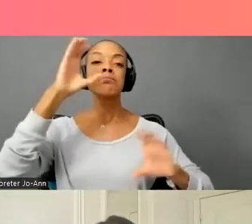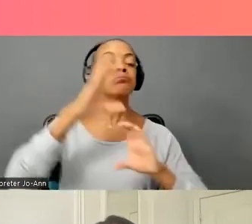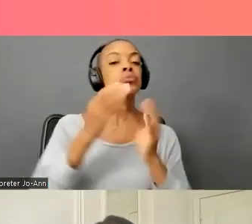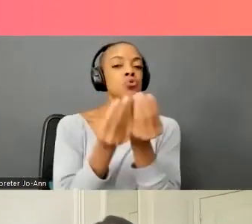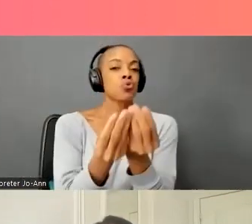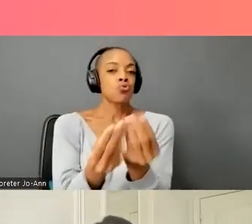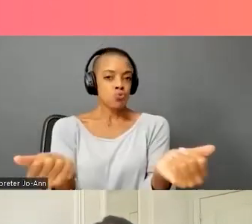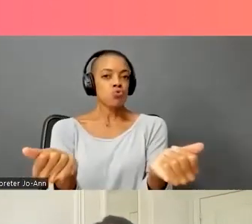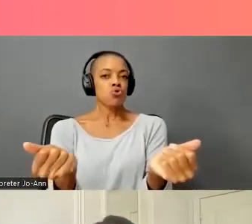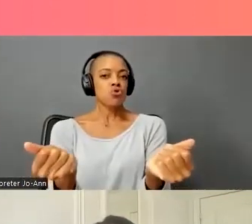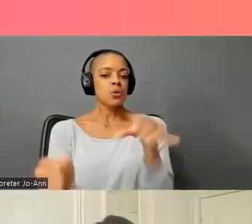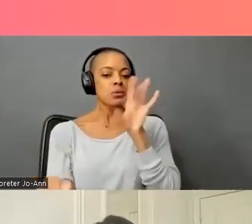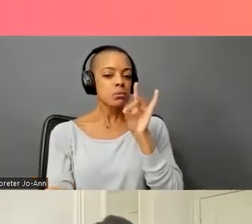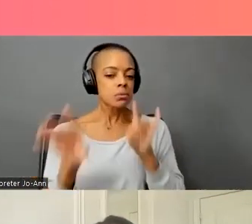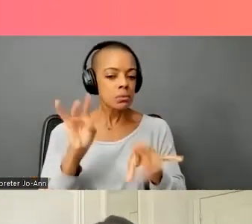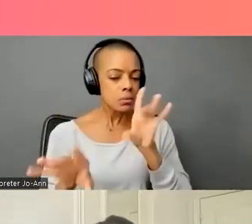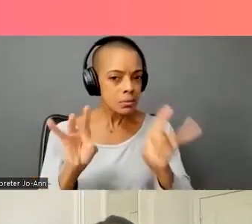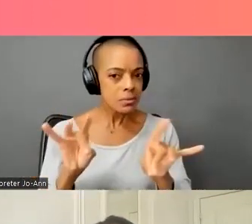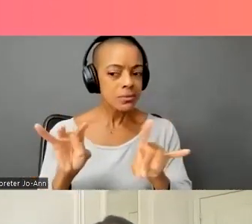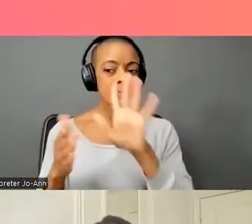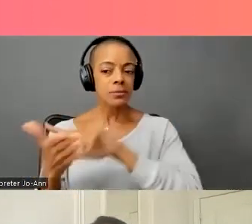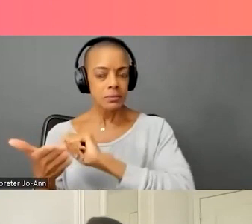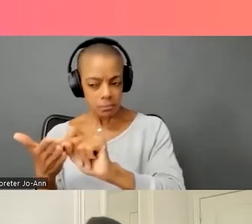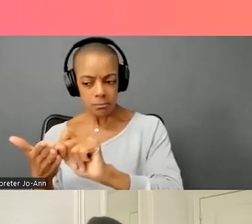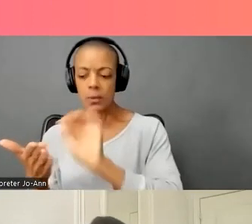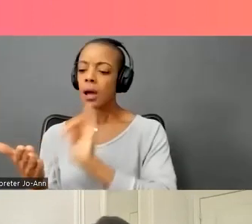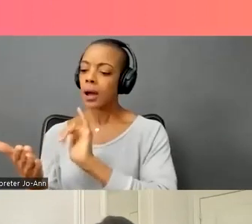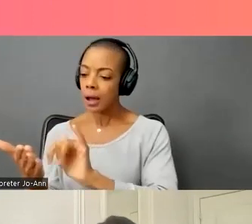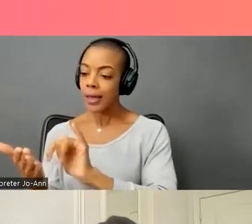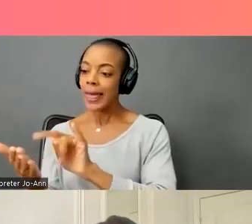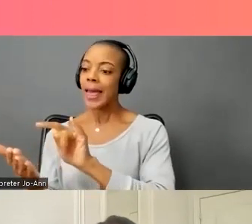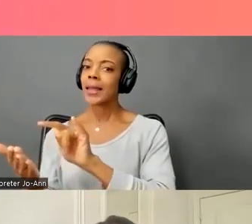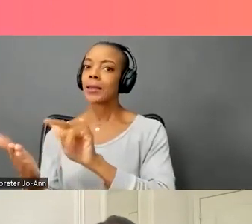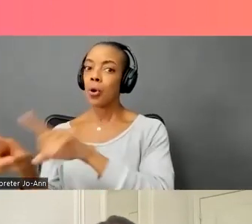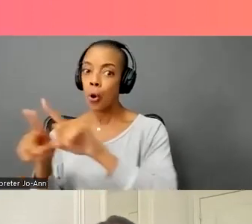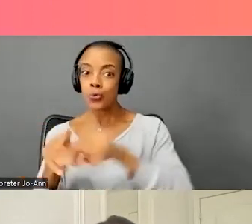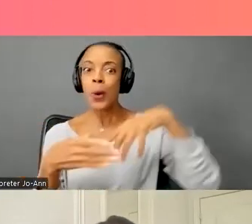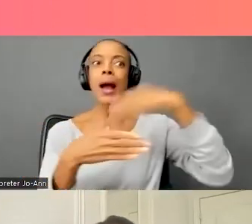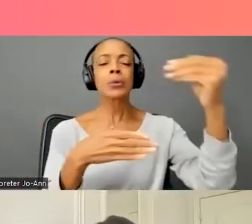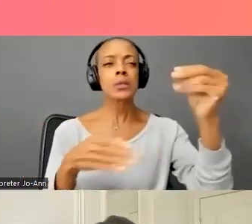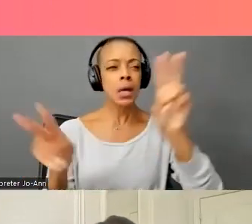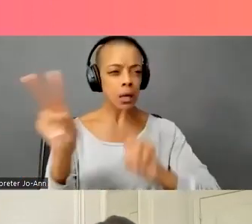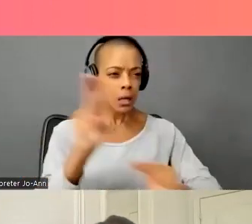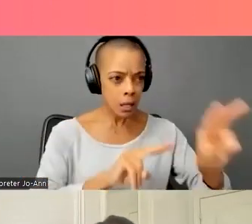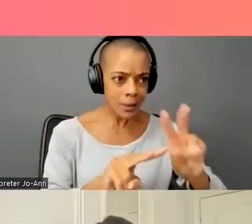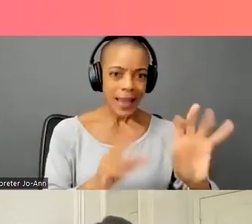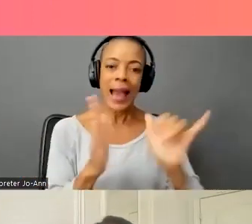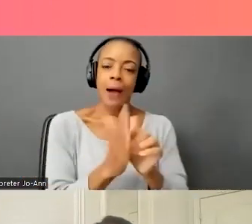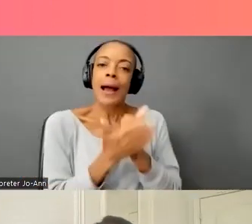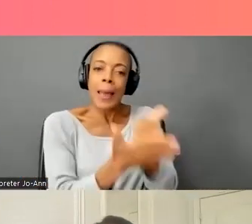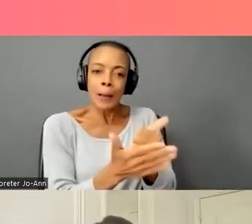been finding in the literature and also finding outside of the literature when it comes to aiding